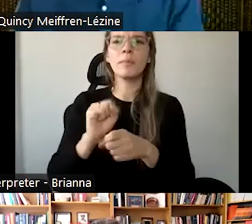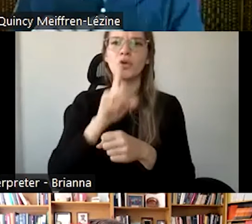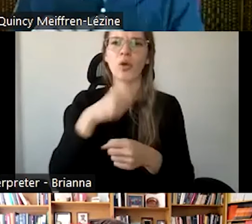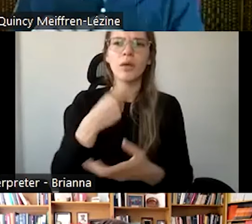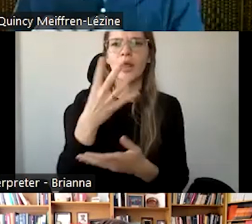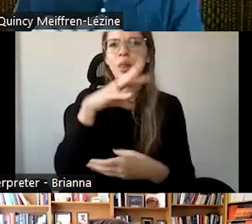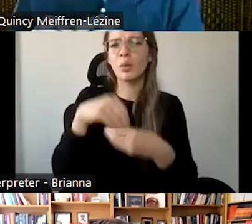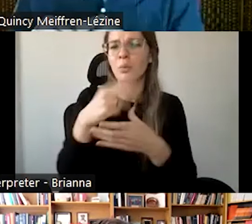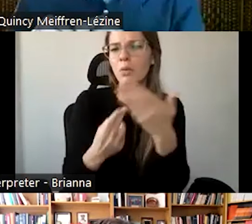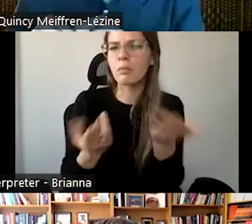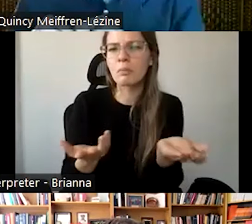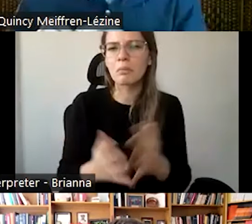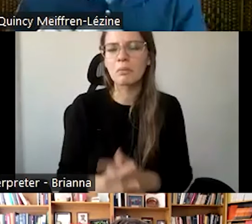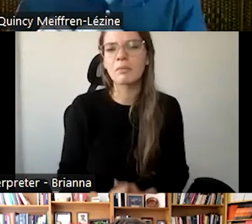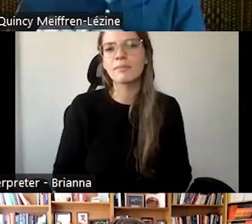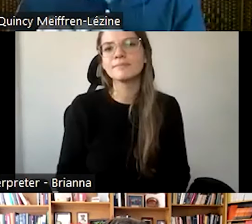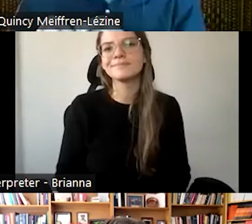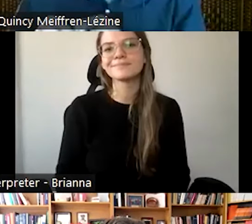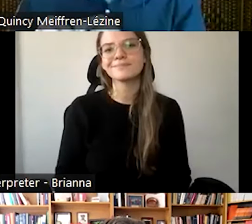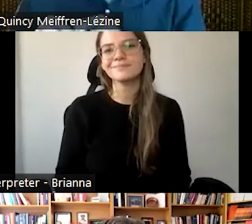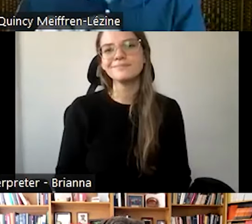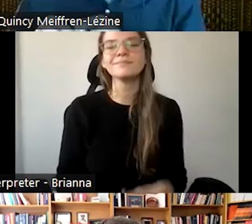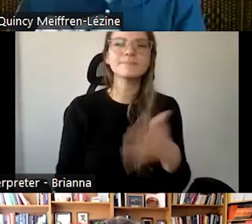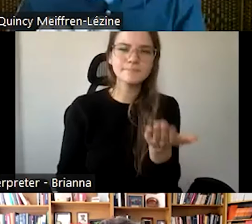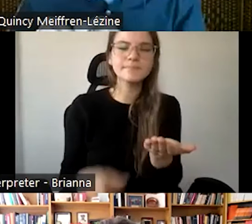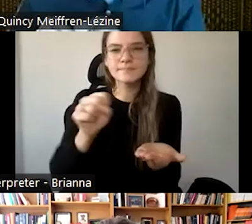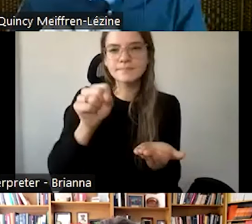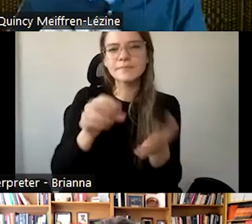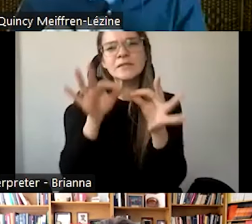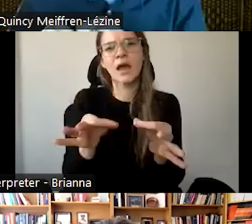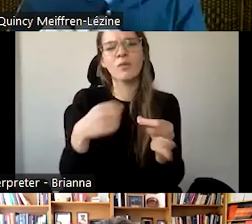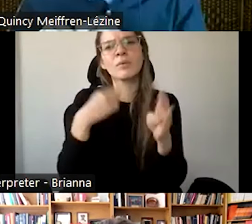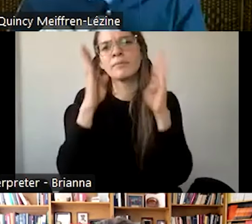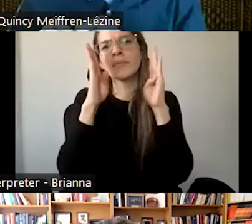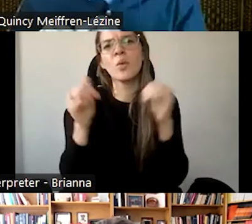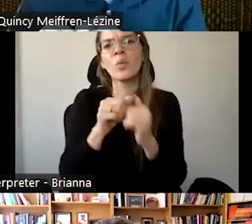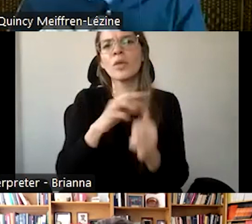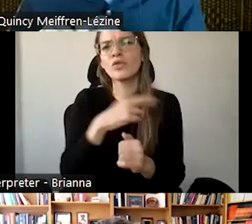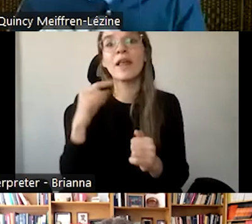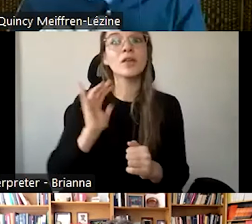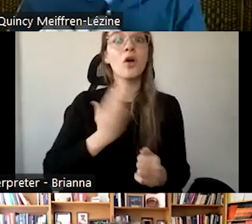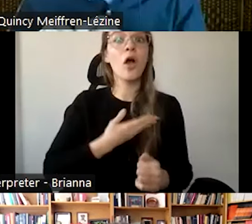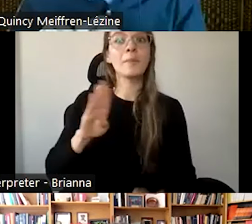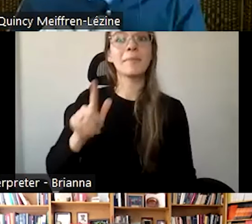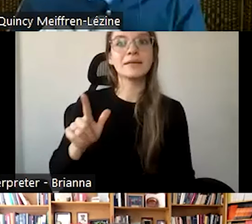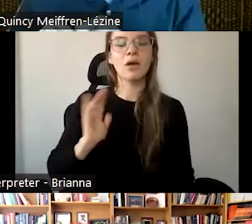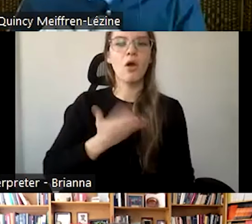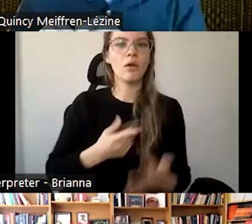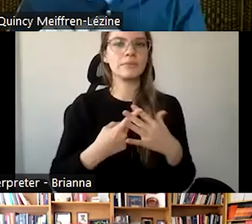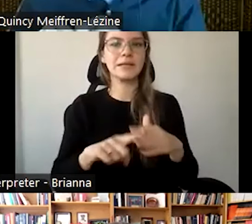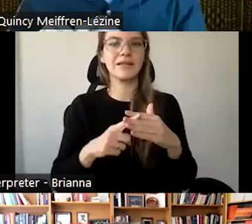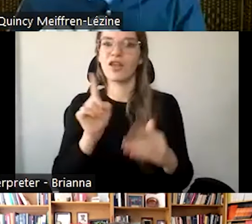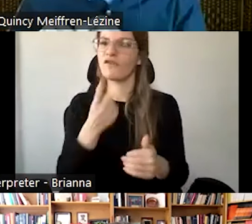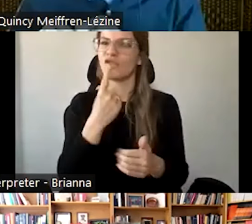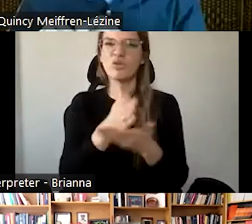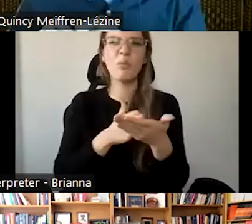that you know, we definitely have to pay attention to risk. That's our baseline. That's the first part that we